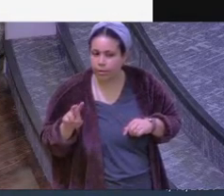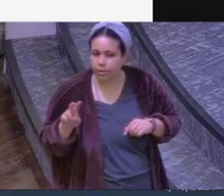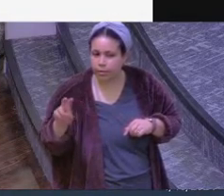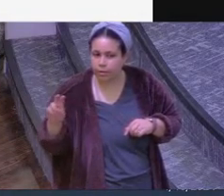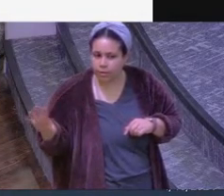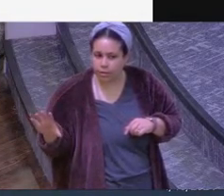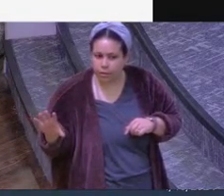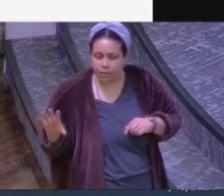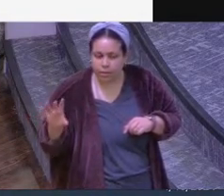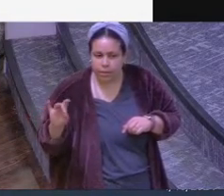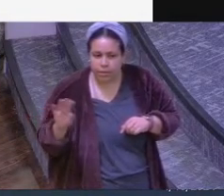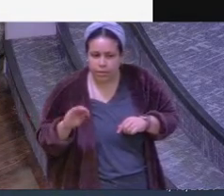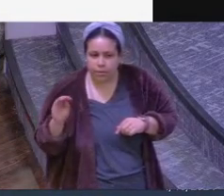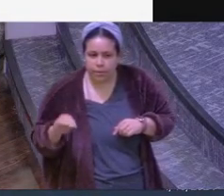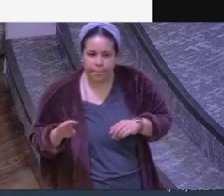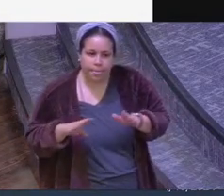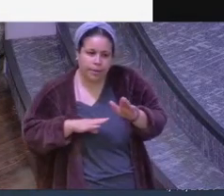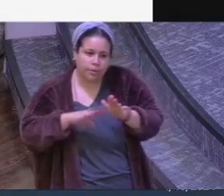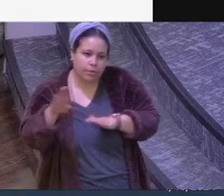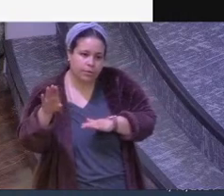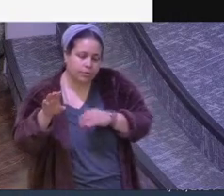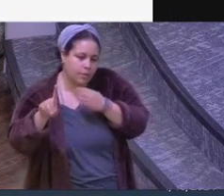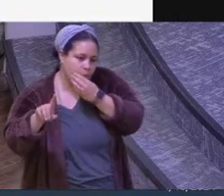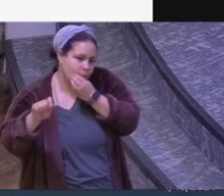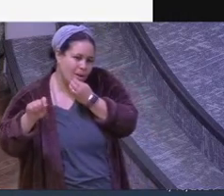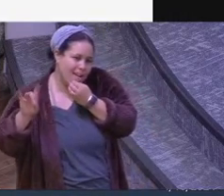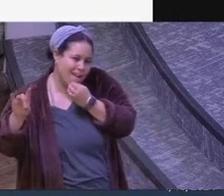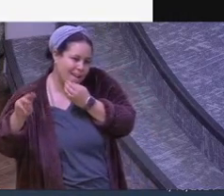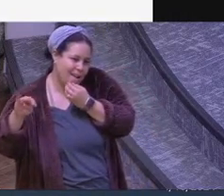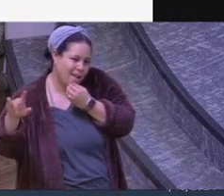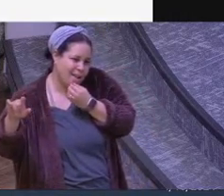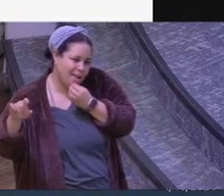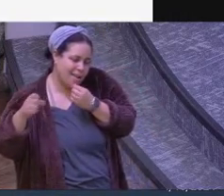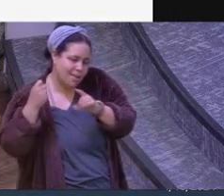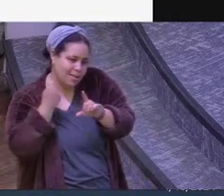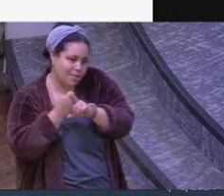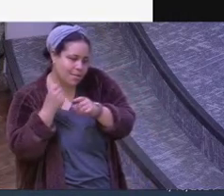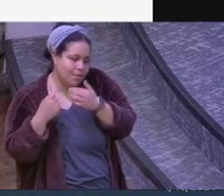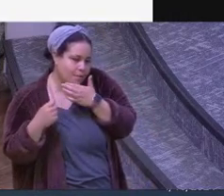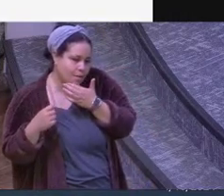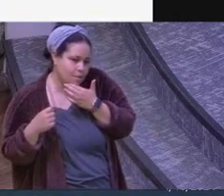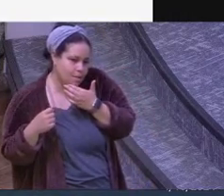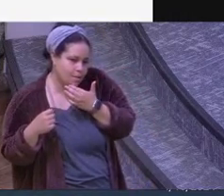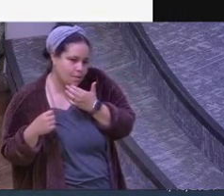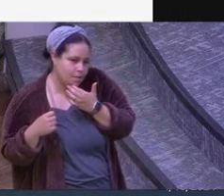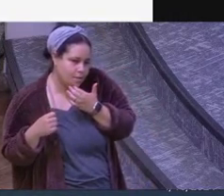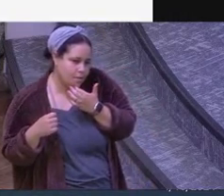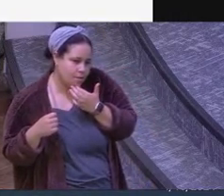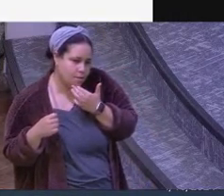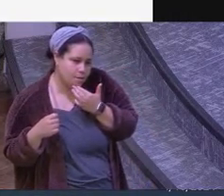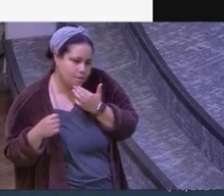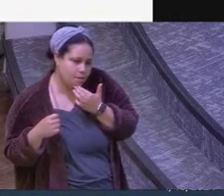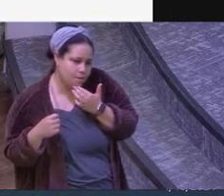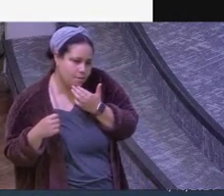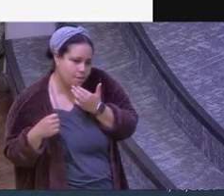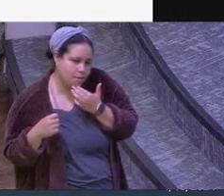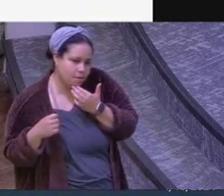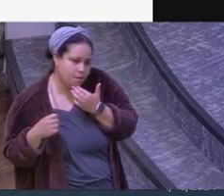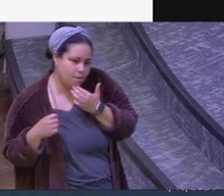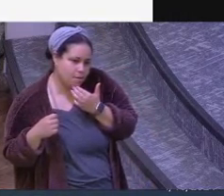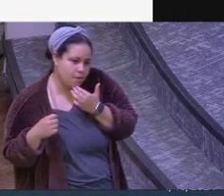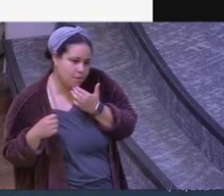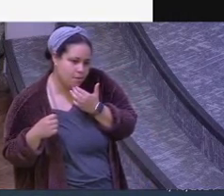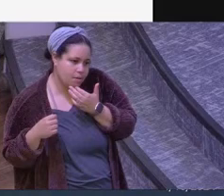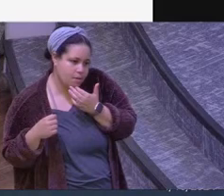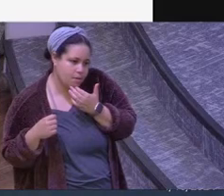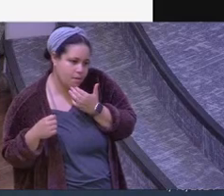8% growth, it'd be about a $1.8 million hit to revenue. Again, I won't go through each item on the chart, but if you